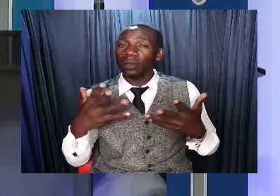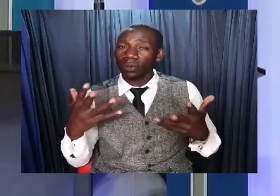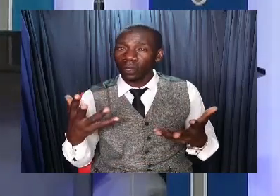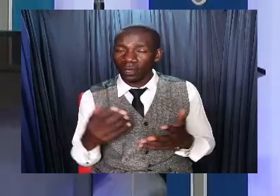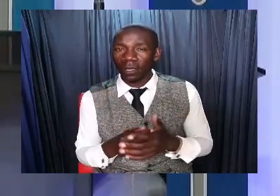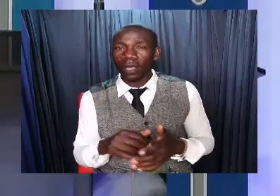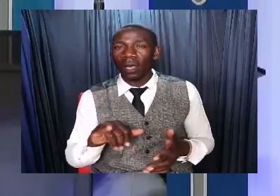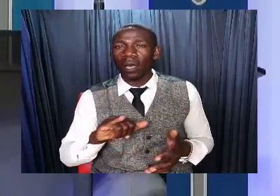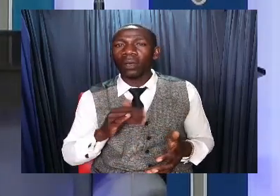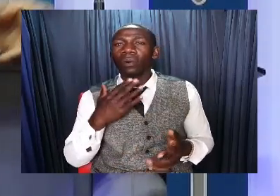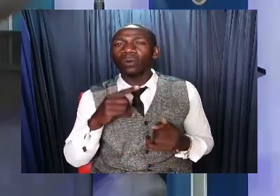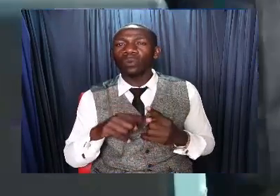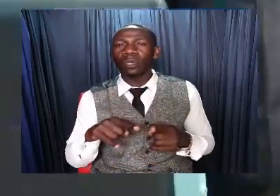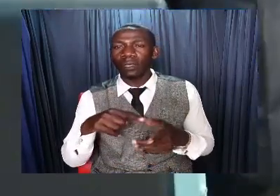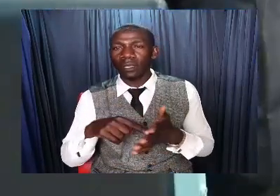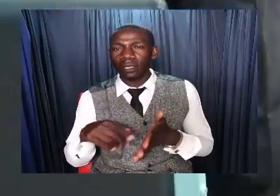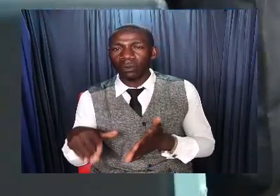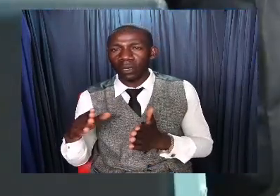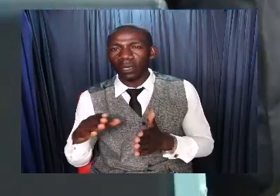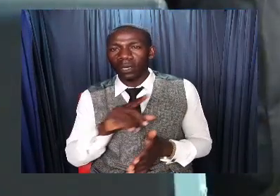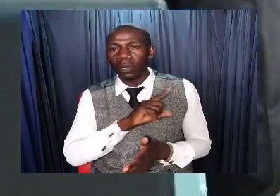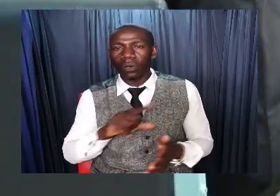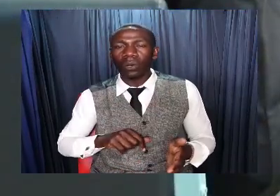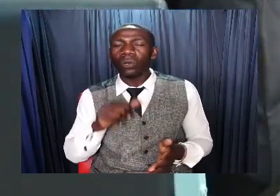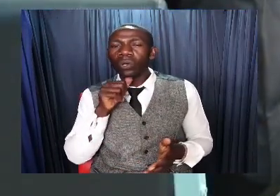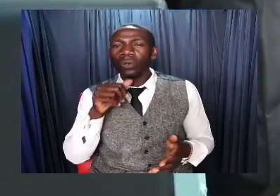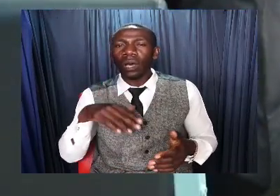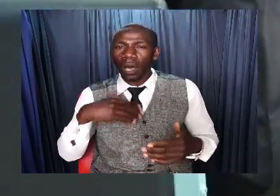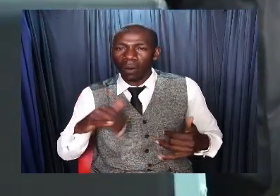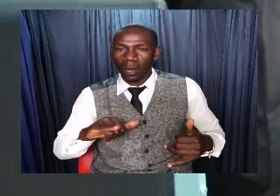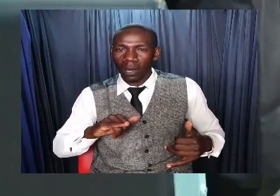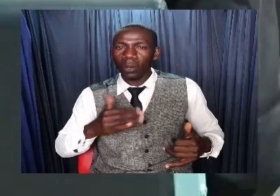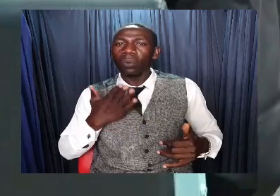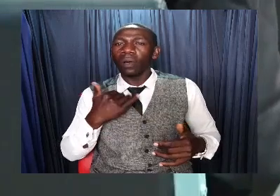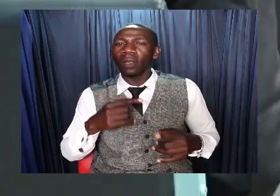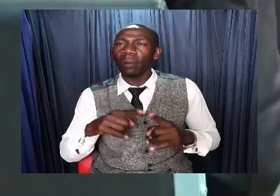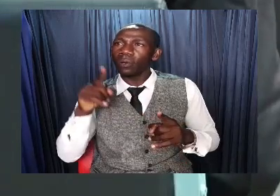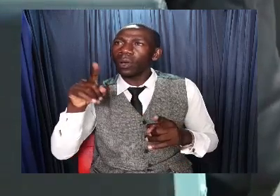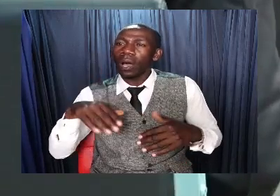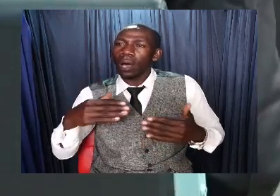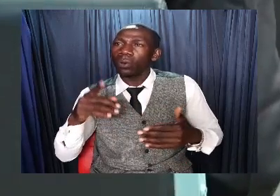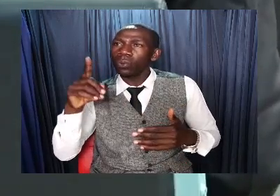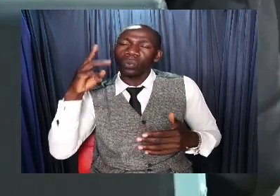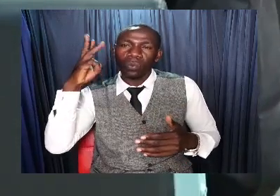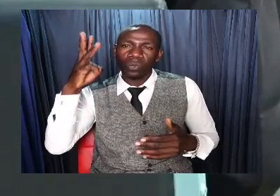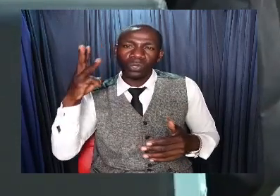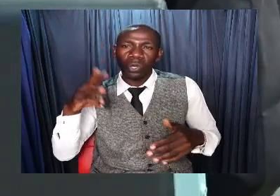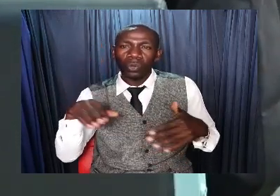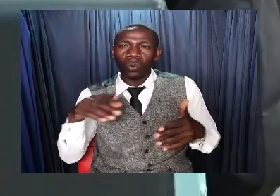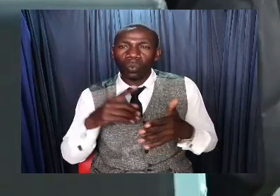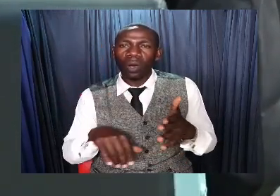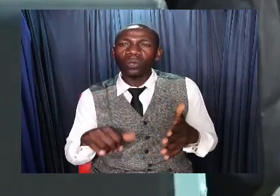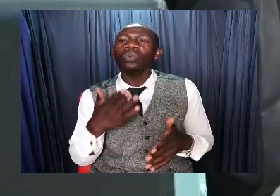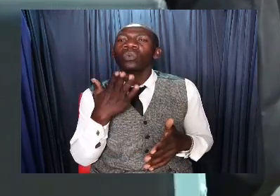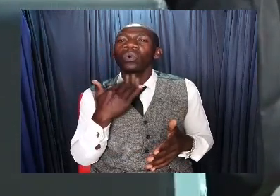Hallelujah. Hallelujah. Nataka niwe vile. I want to be this. Lakini Bwana isiwe nitakavyo but mimi. But Lord, not as I wish. Bali utakavyo wewe. But how you will. Fanya kila unachokitaka.